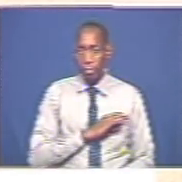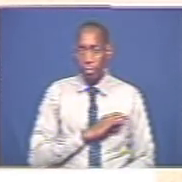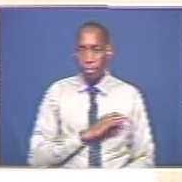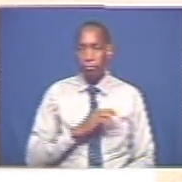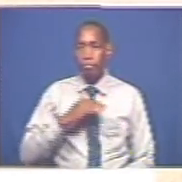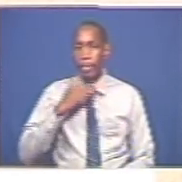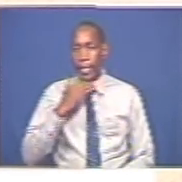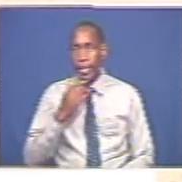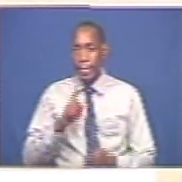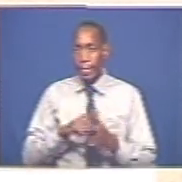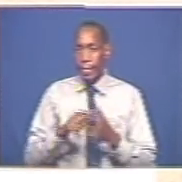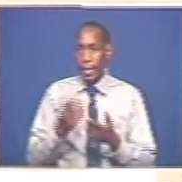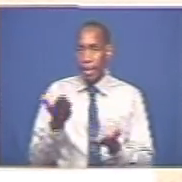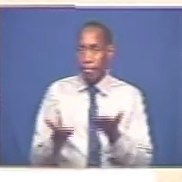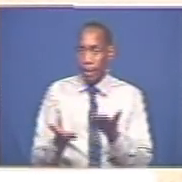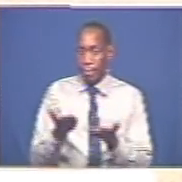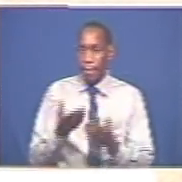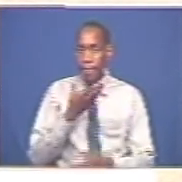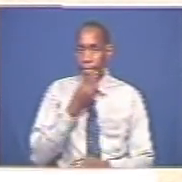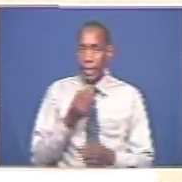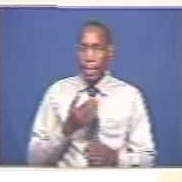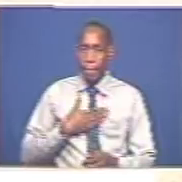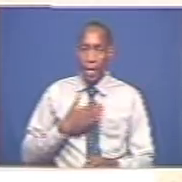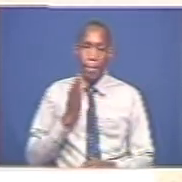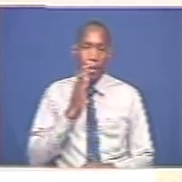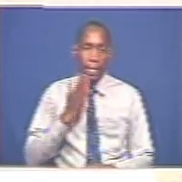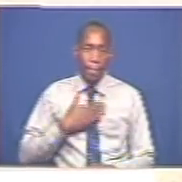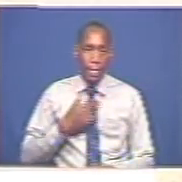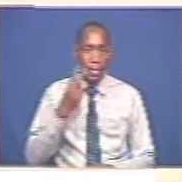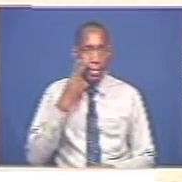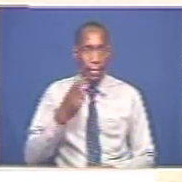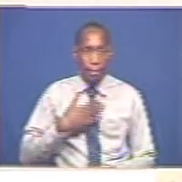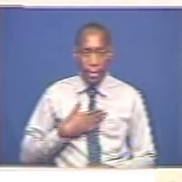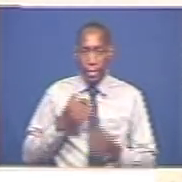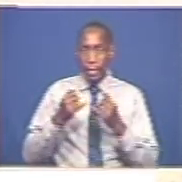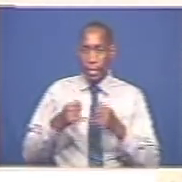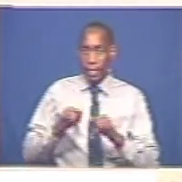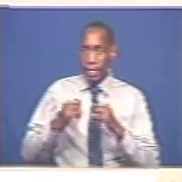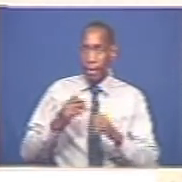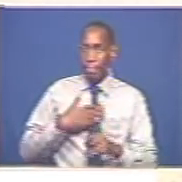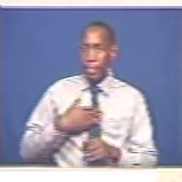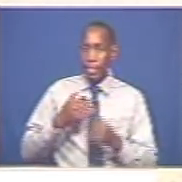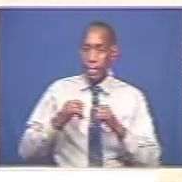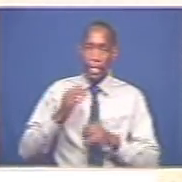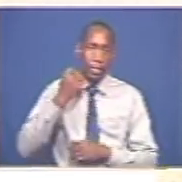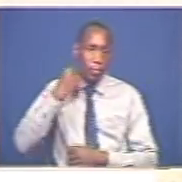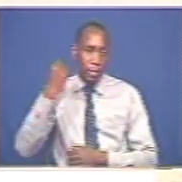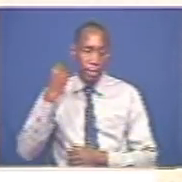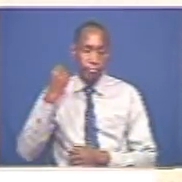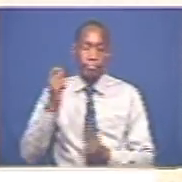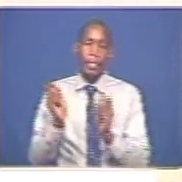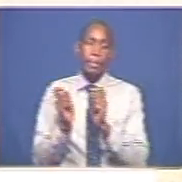then probably my father, my mother will see me, know that I tried committing suicide, and that will be painful for